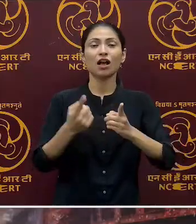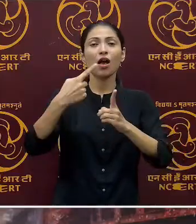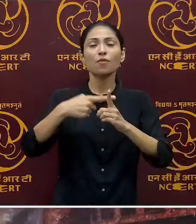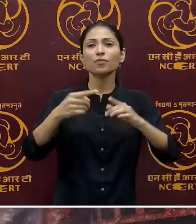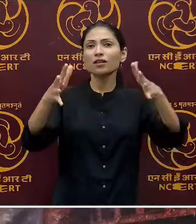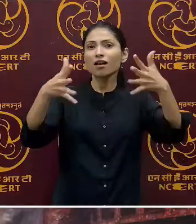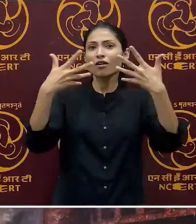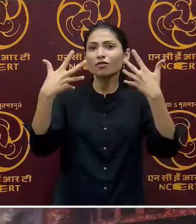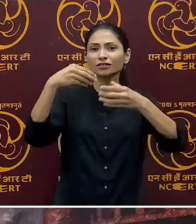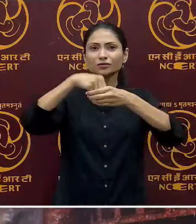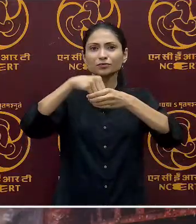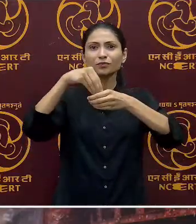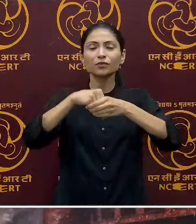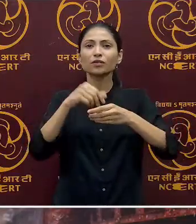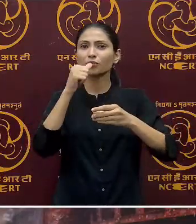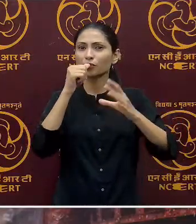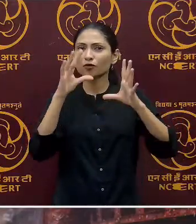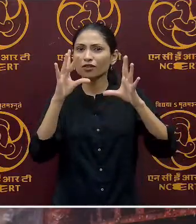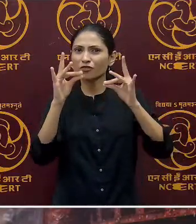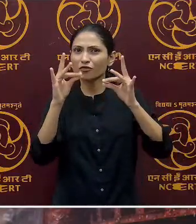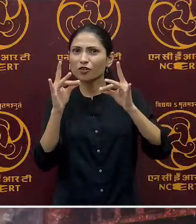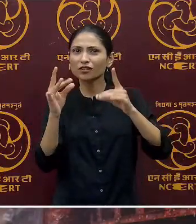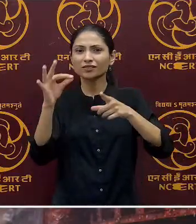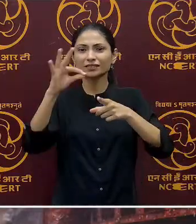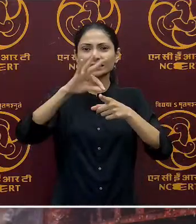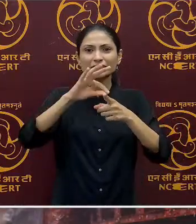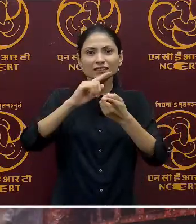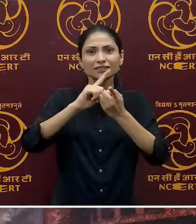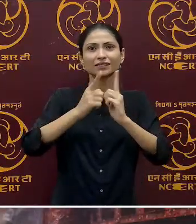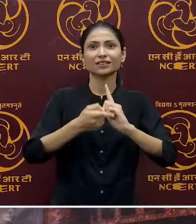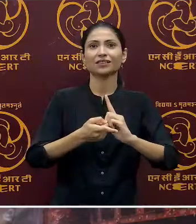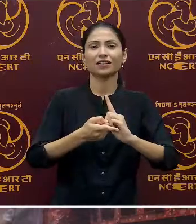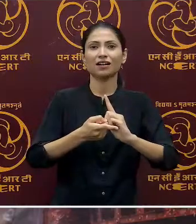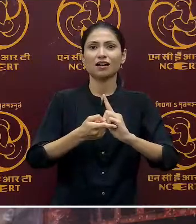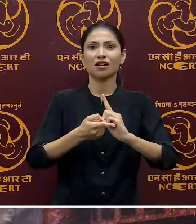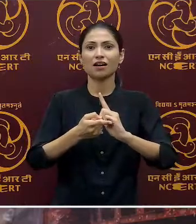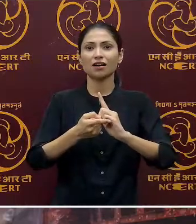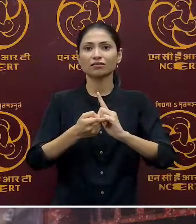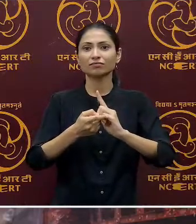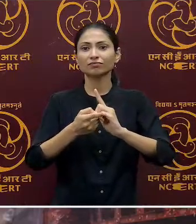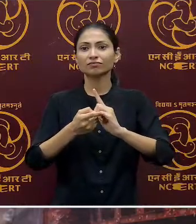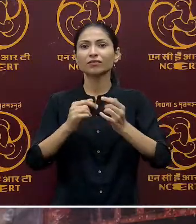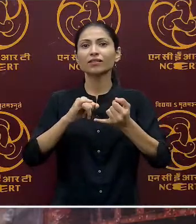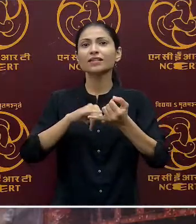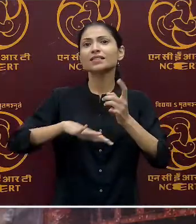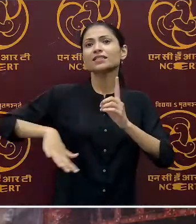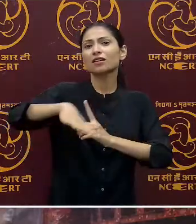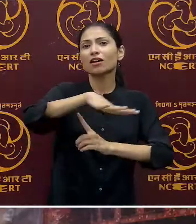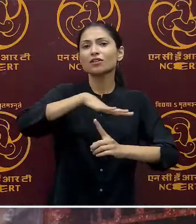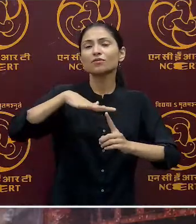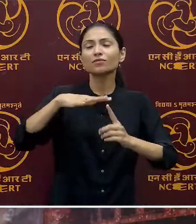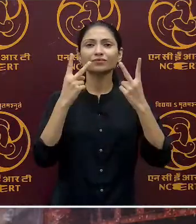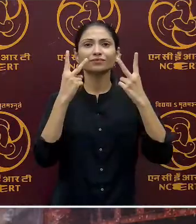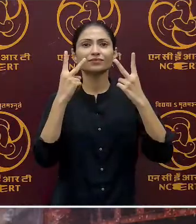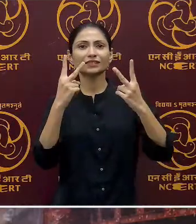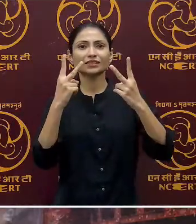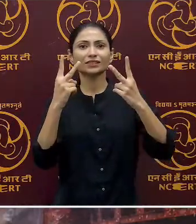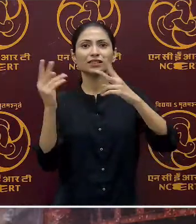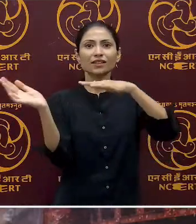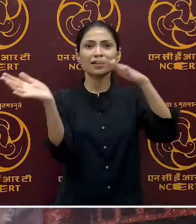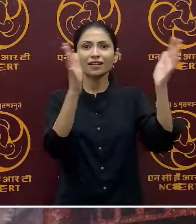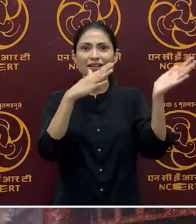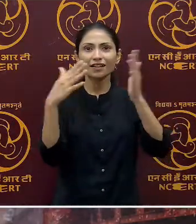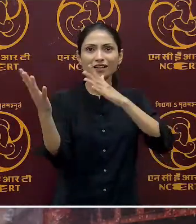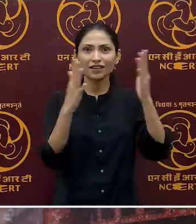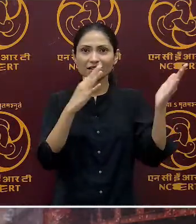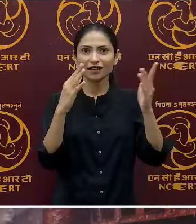comes from oxygen, that comes from air in the surrounding environment, then they form a product and that